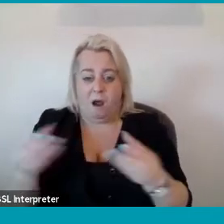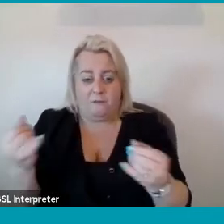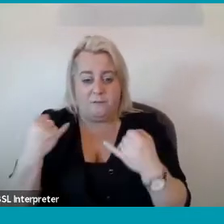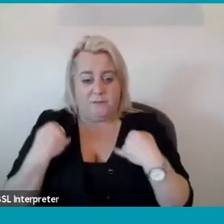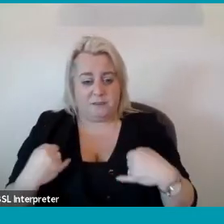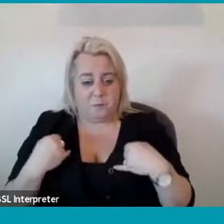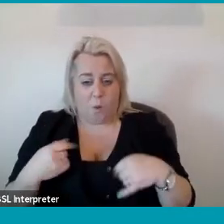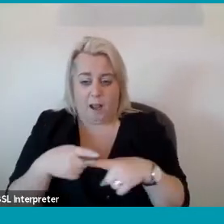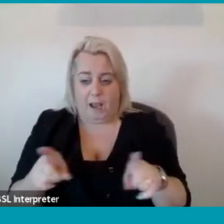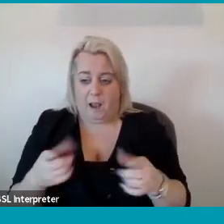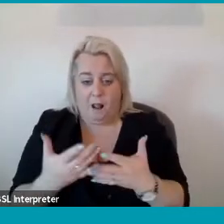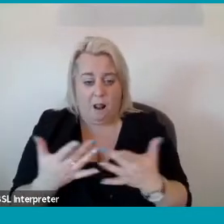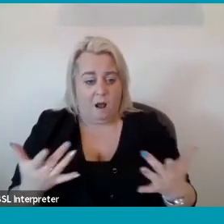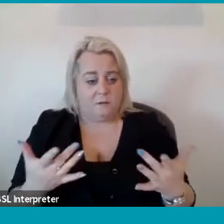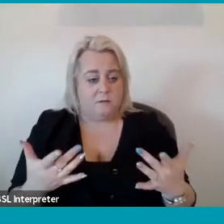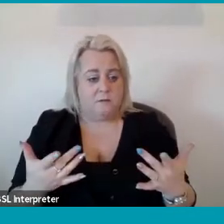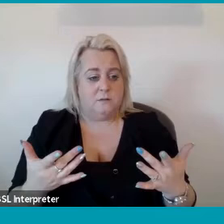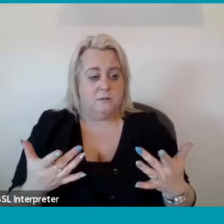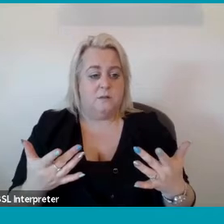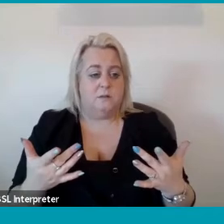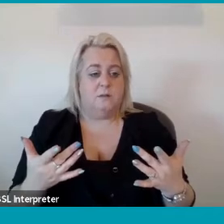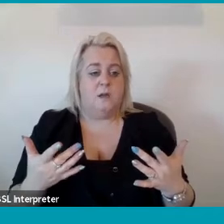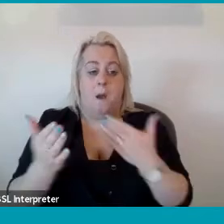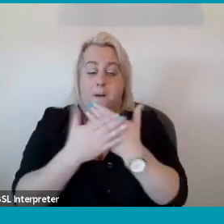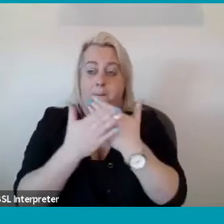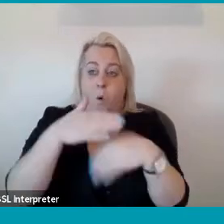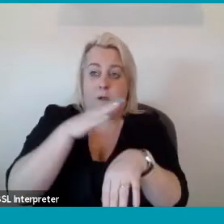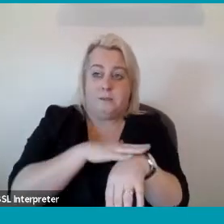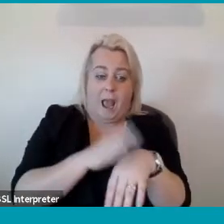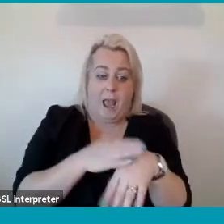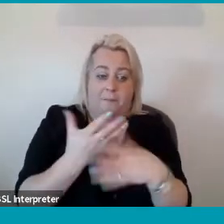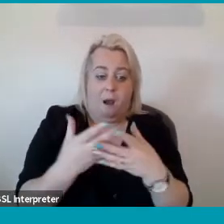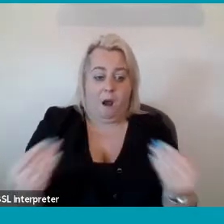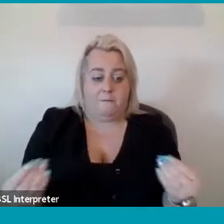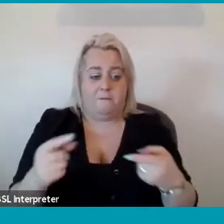time, or less time off sick on average? What do you reckon?